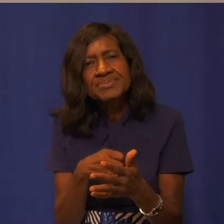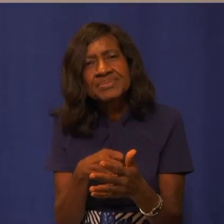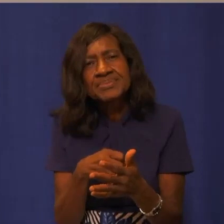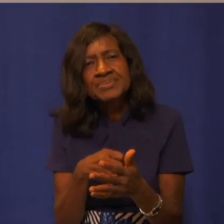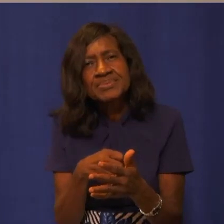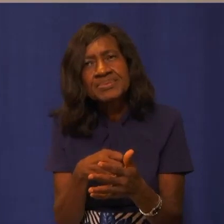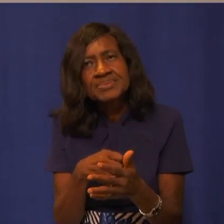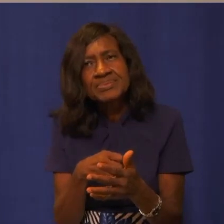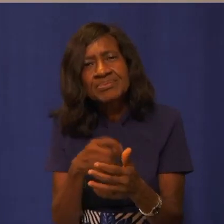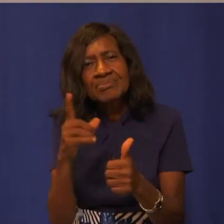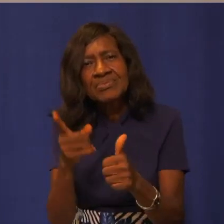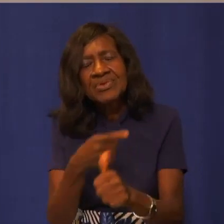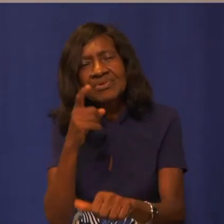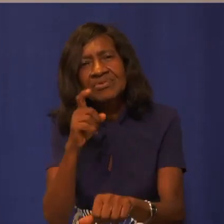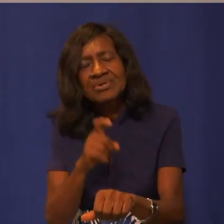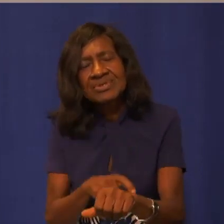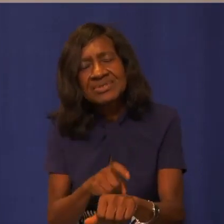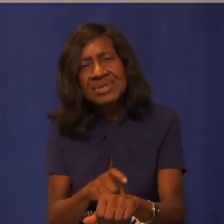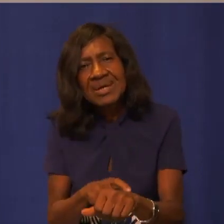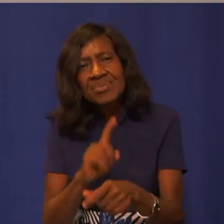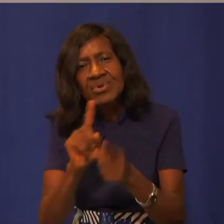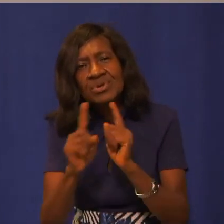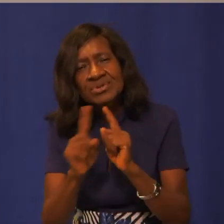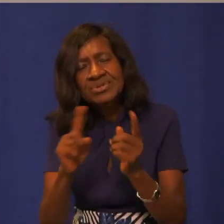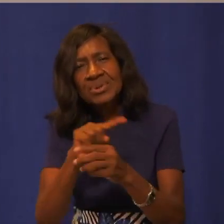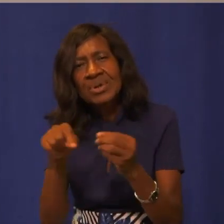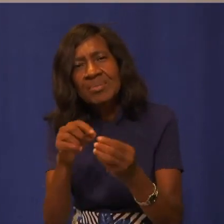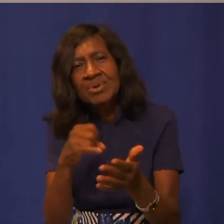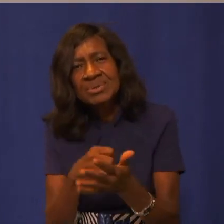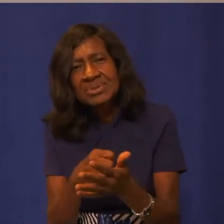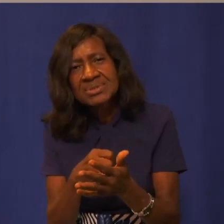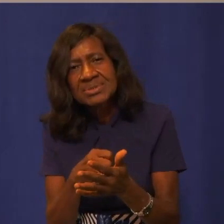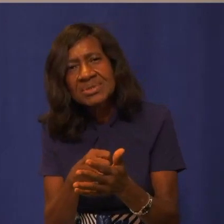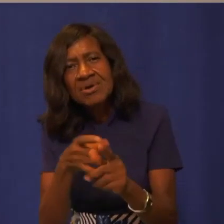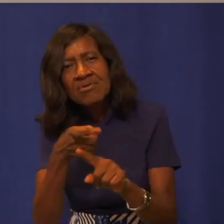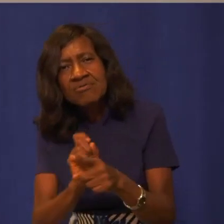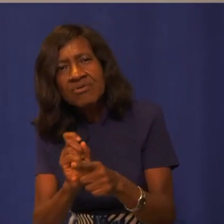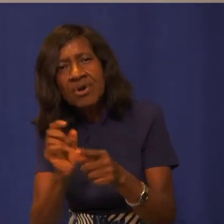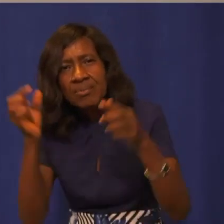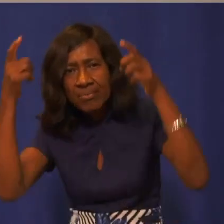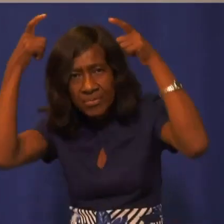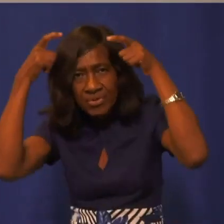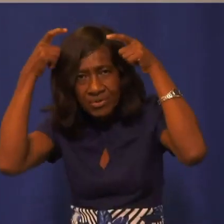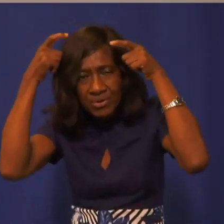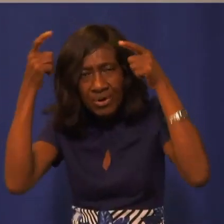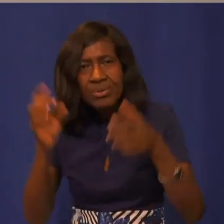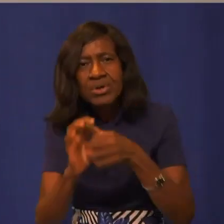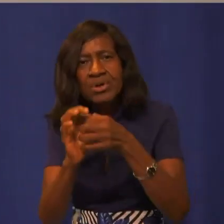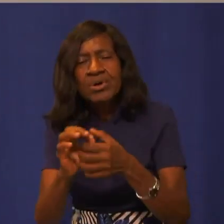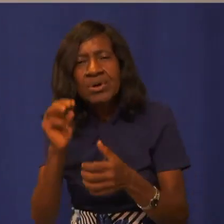And this is the first time publicly we've had the opportunity to talk about it. Since the crowning of Miss Cayman, I want to firstly